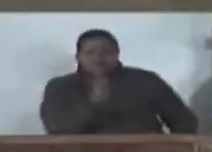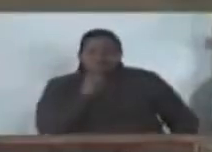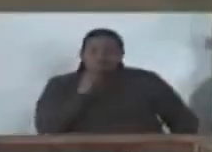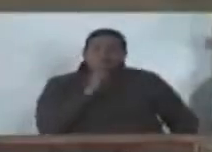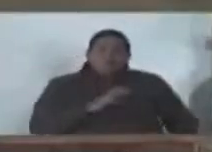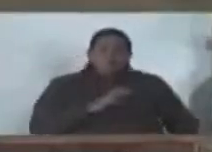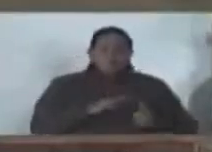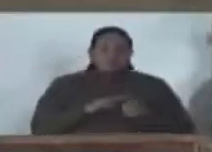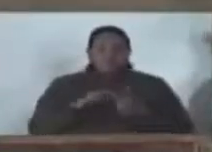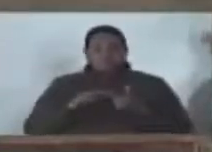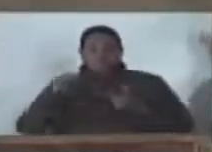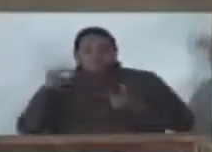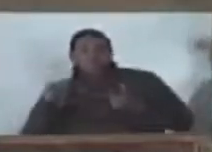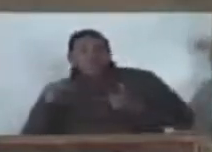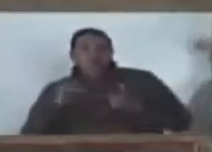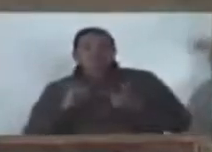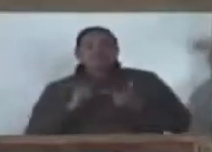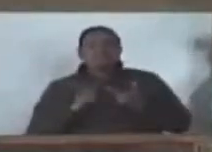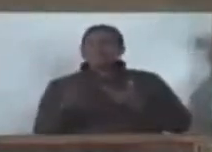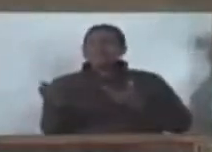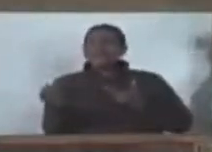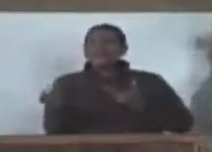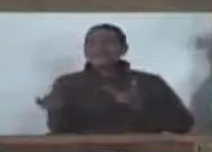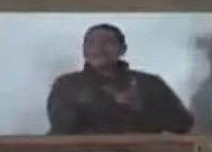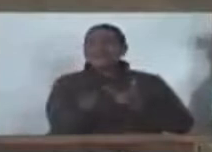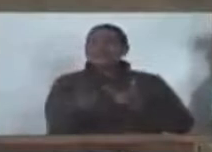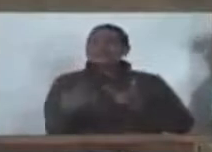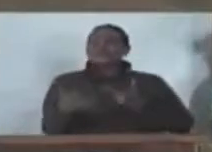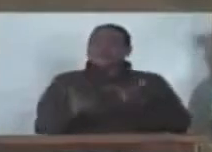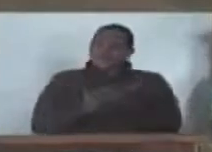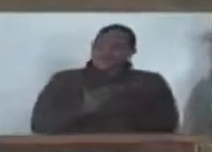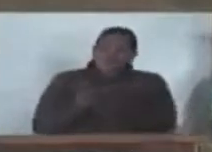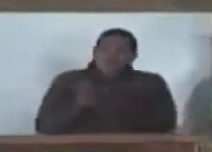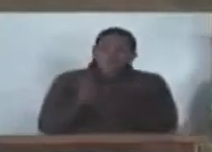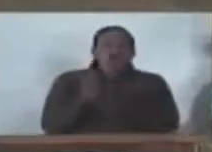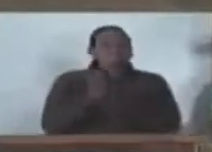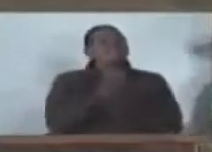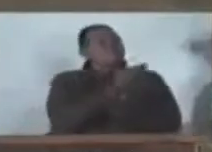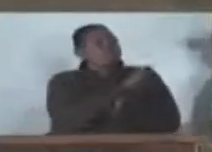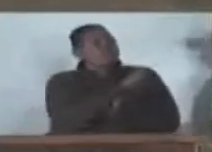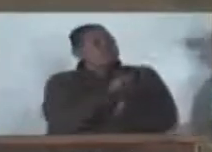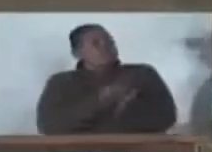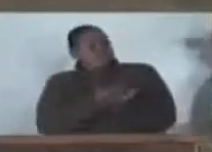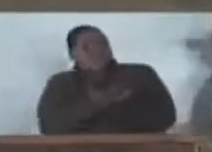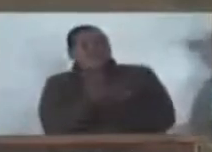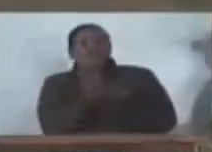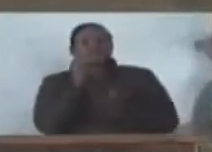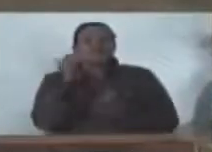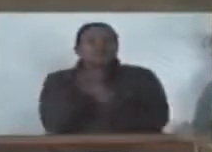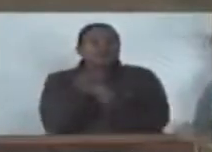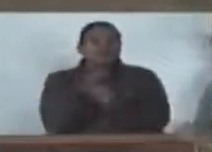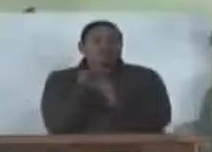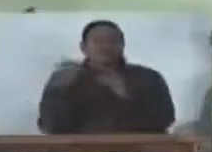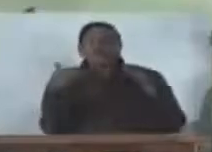child, every victim and survivor of gender-based violence. I'm sure